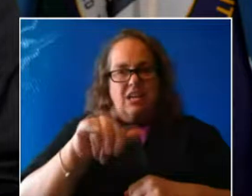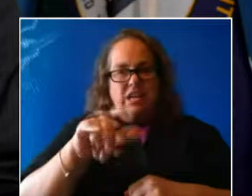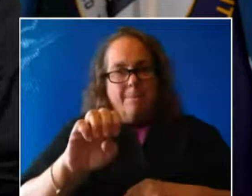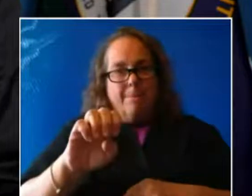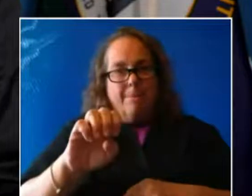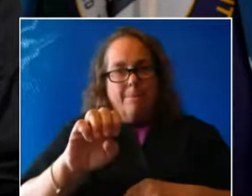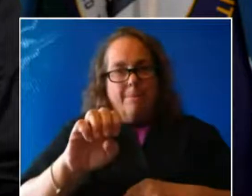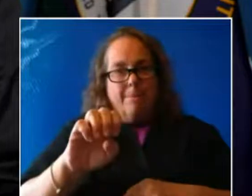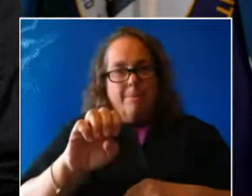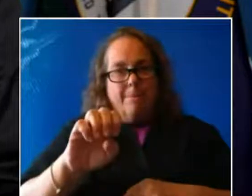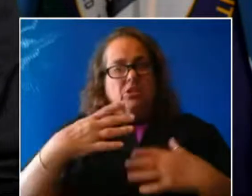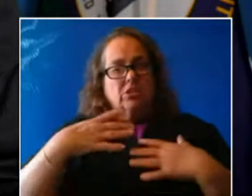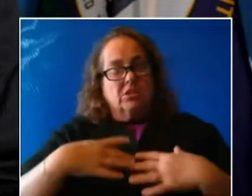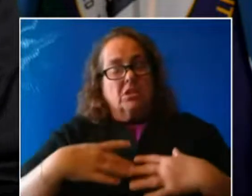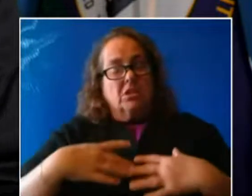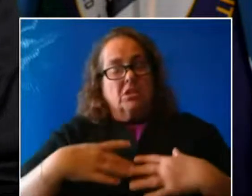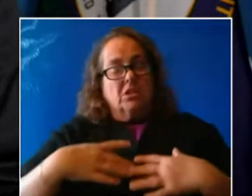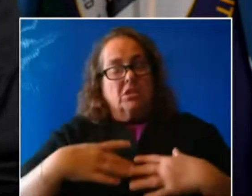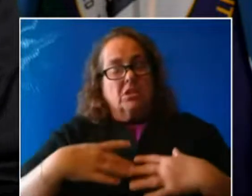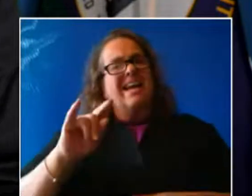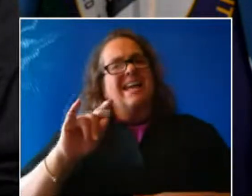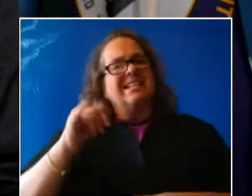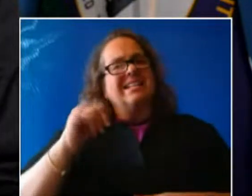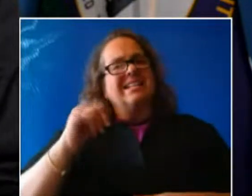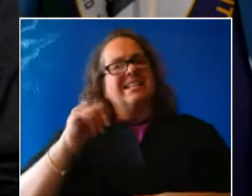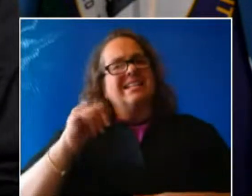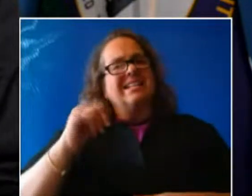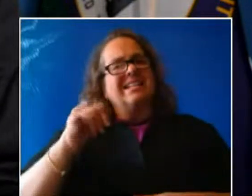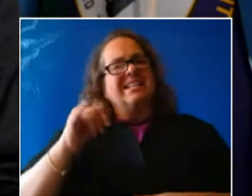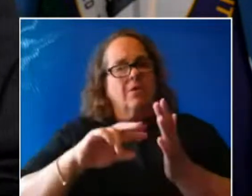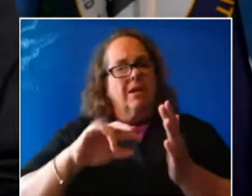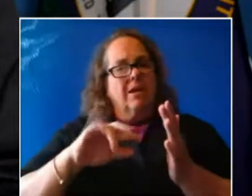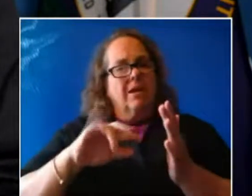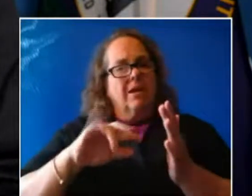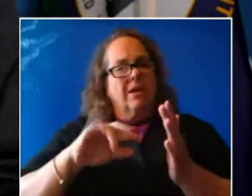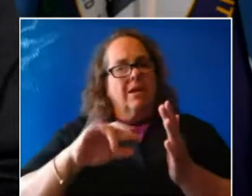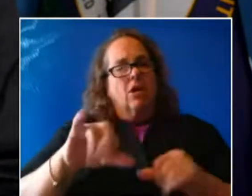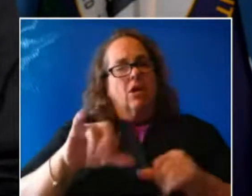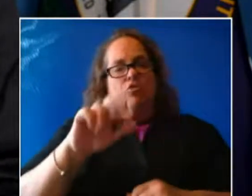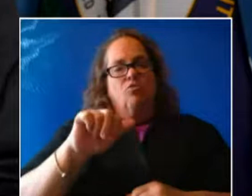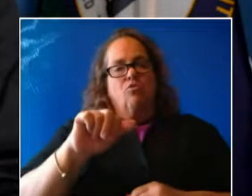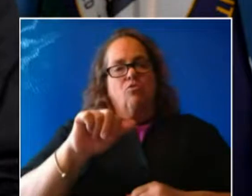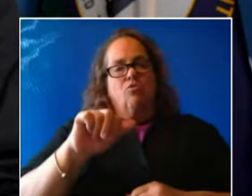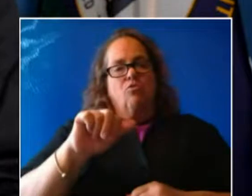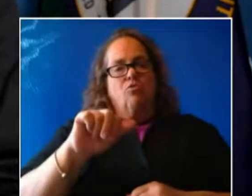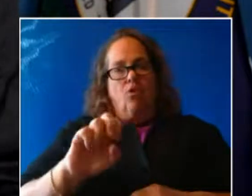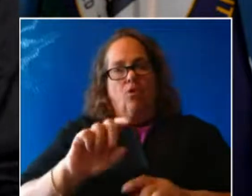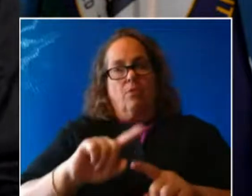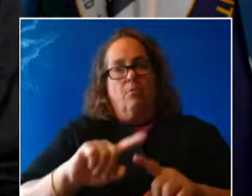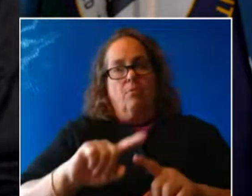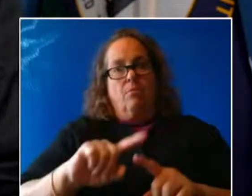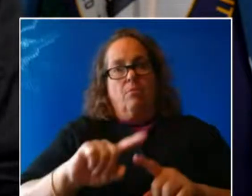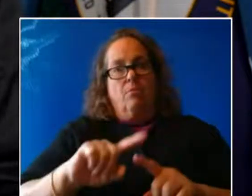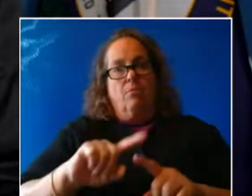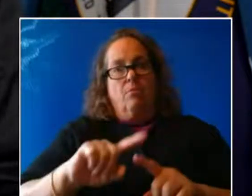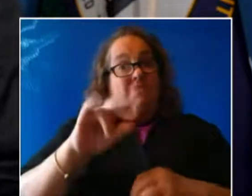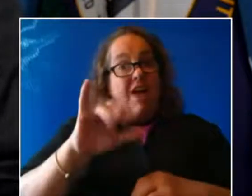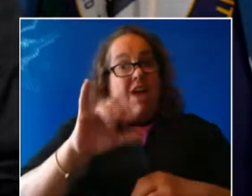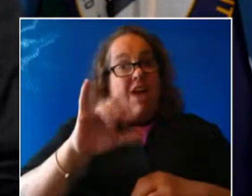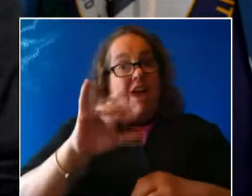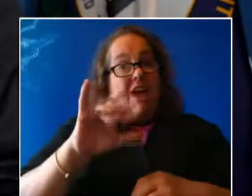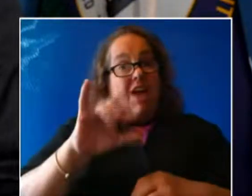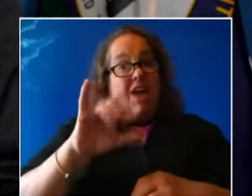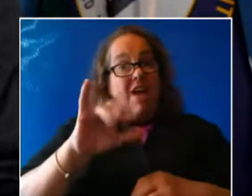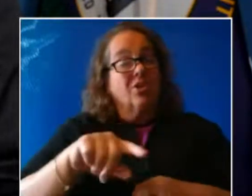rare. Though the more virus that's out there, even if it is rare, it is going to impact more children. Remember that